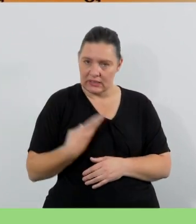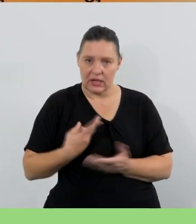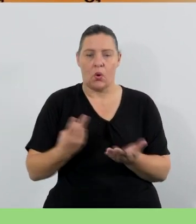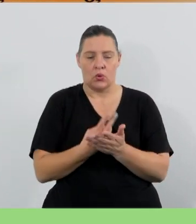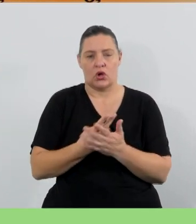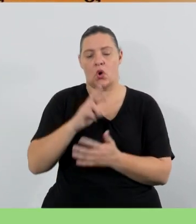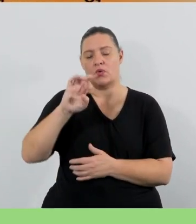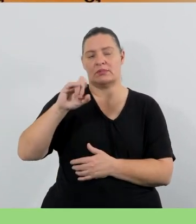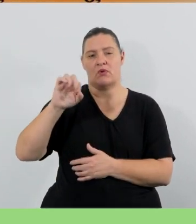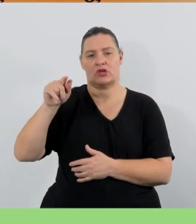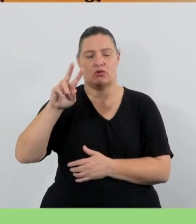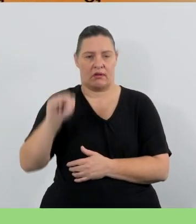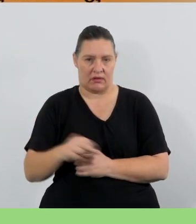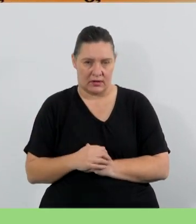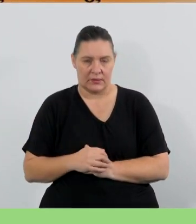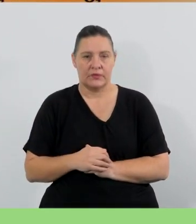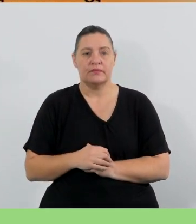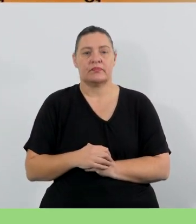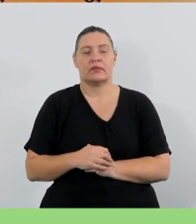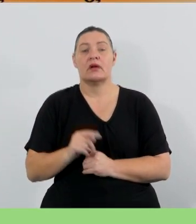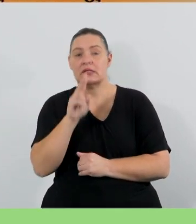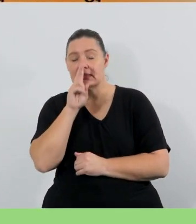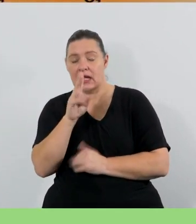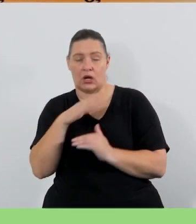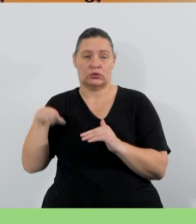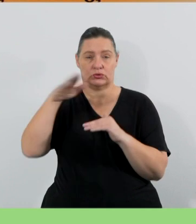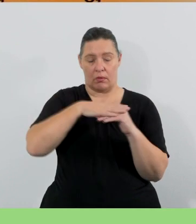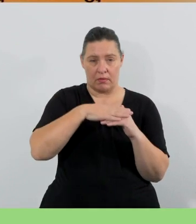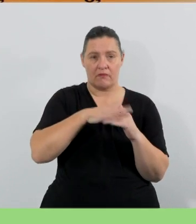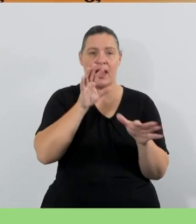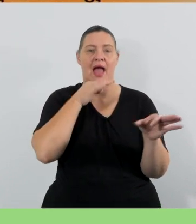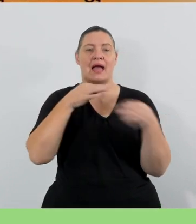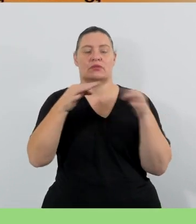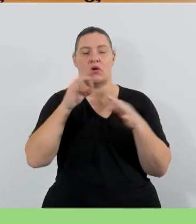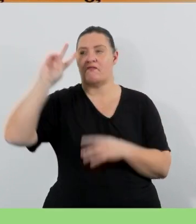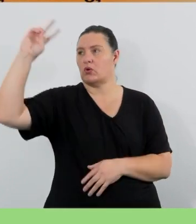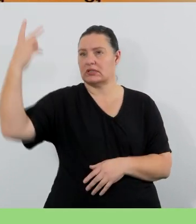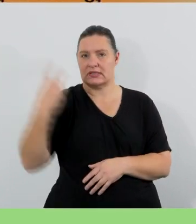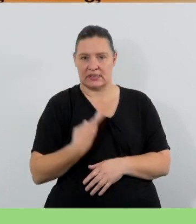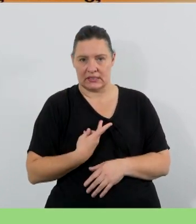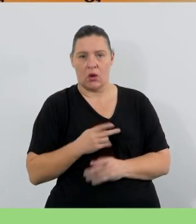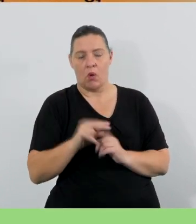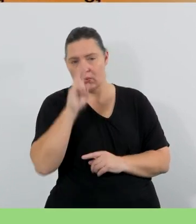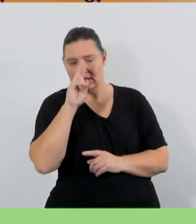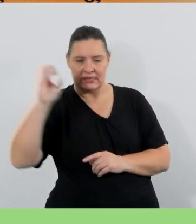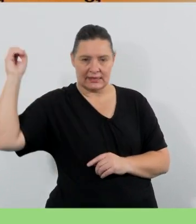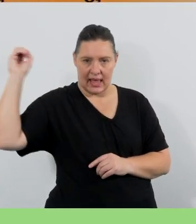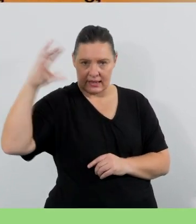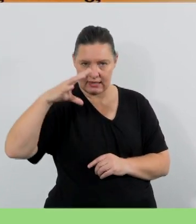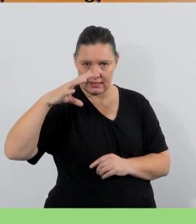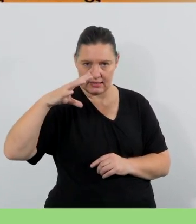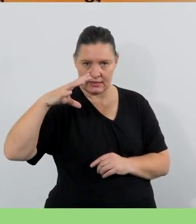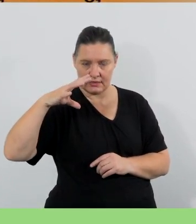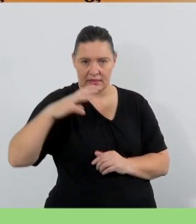photosynthesis and respiration. If you can see the top part is an explanation of photosynthesis because we see the sun,